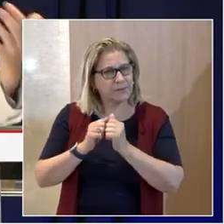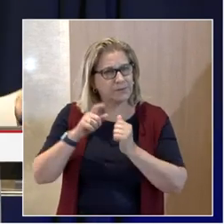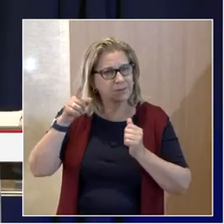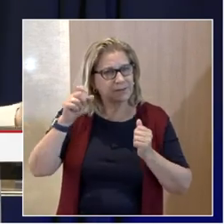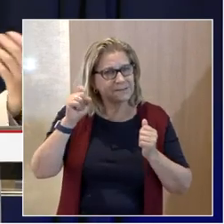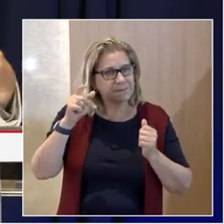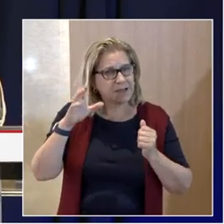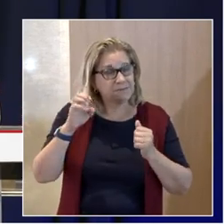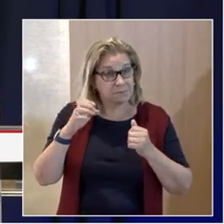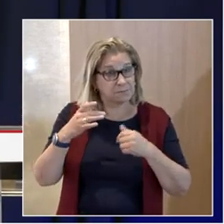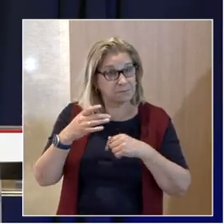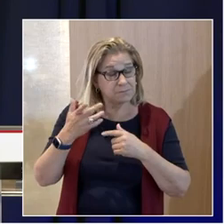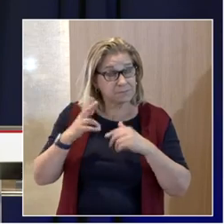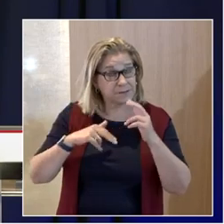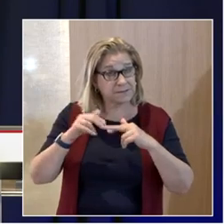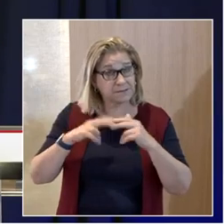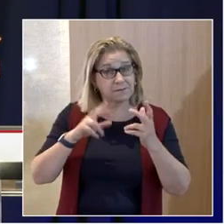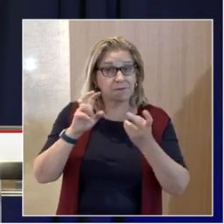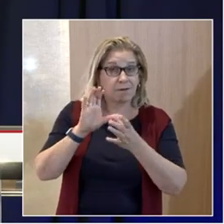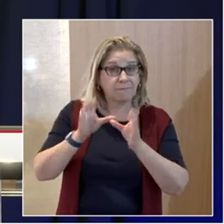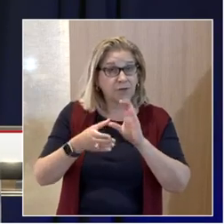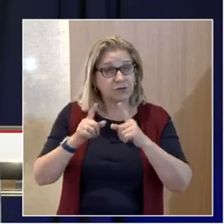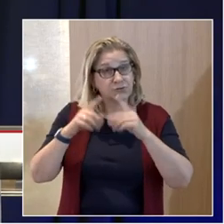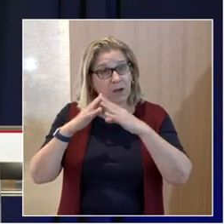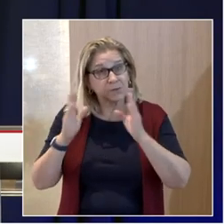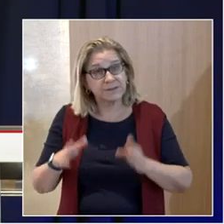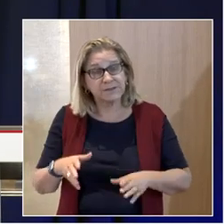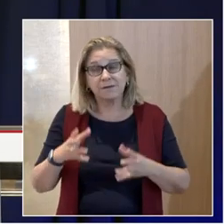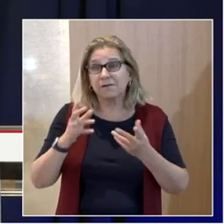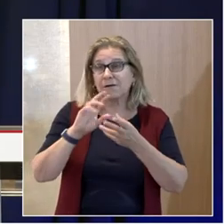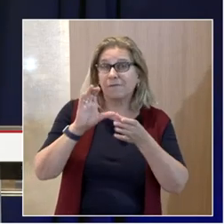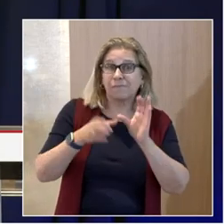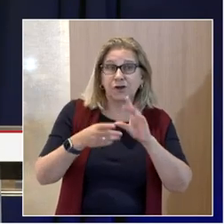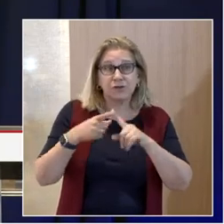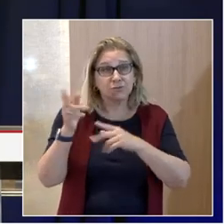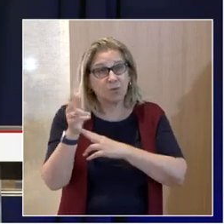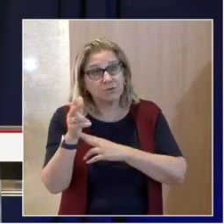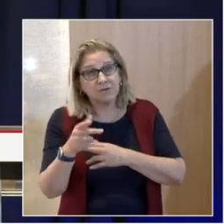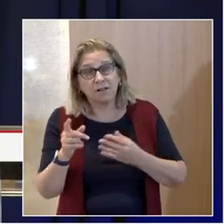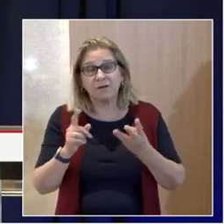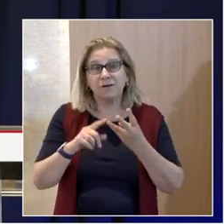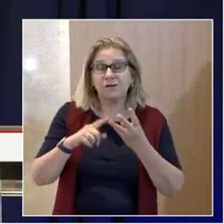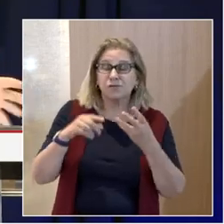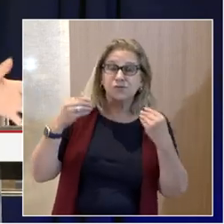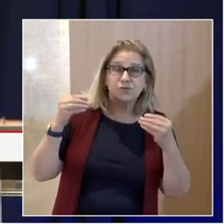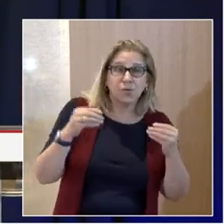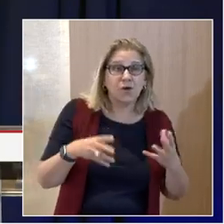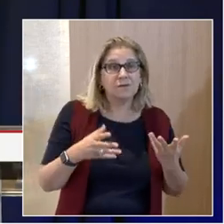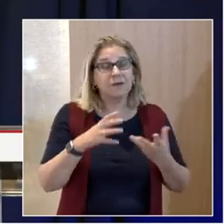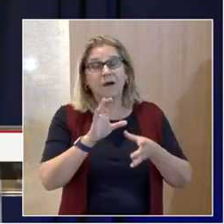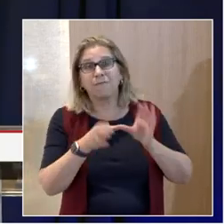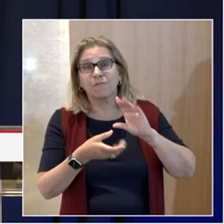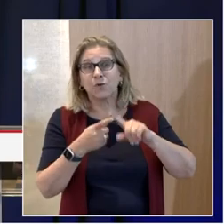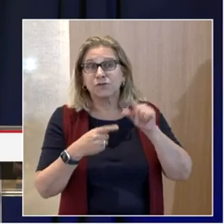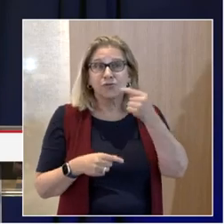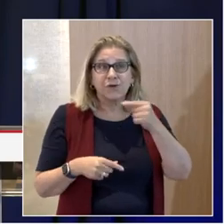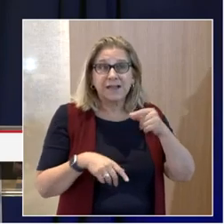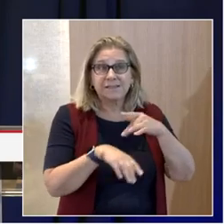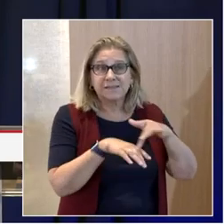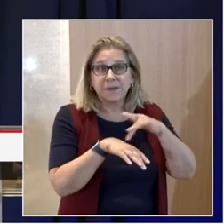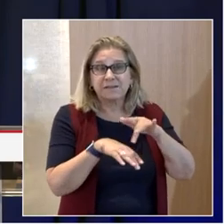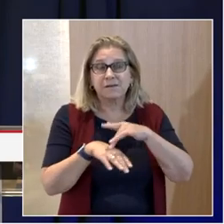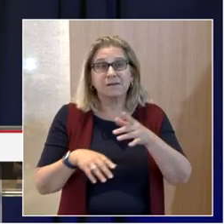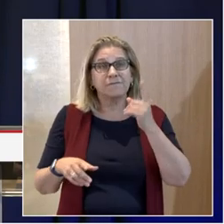retail, hotels, access to green space and recreation opportunities for our families. The downtown of 2019 is not gonna